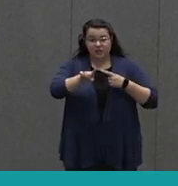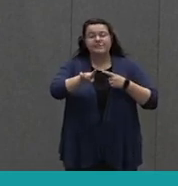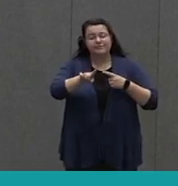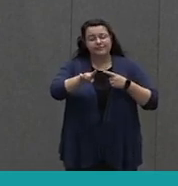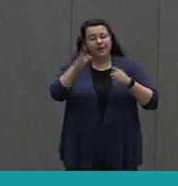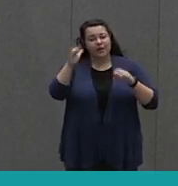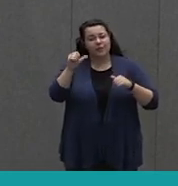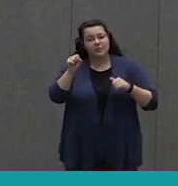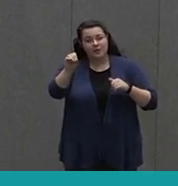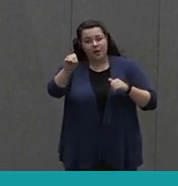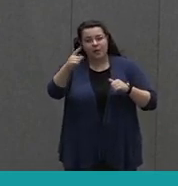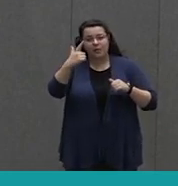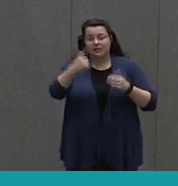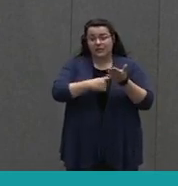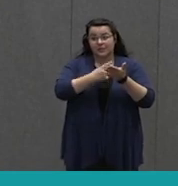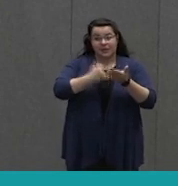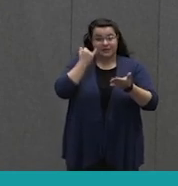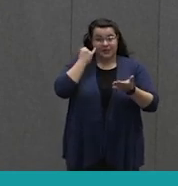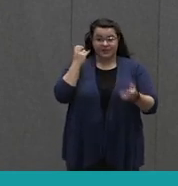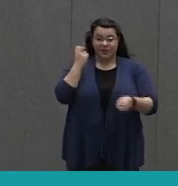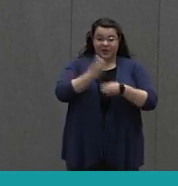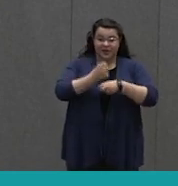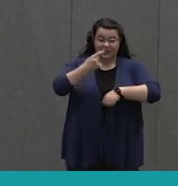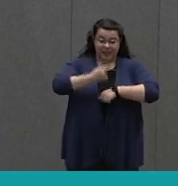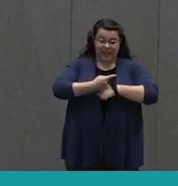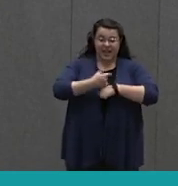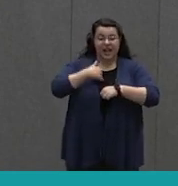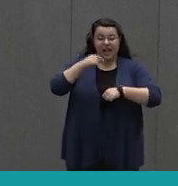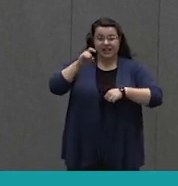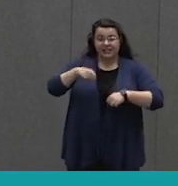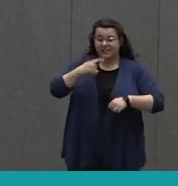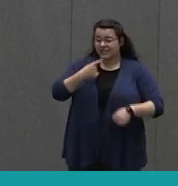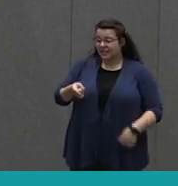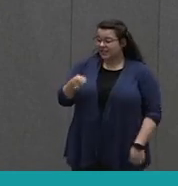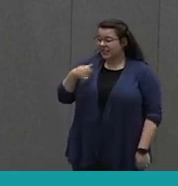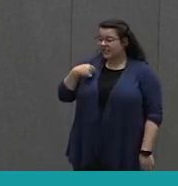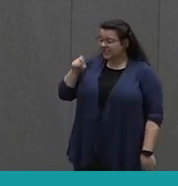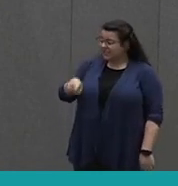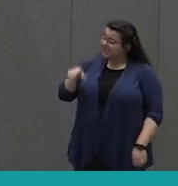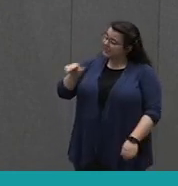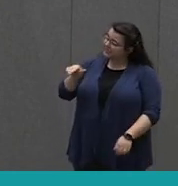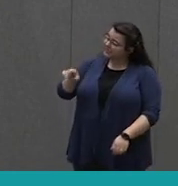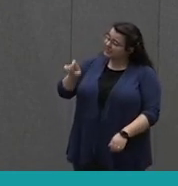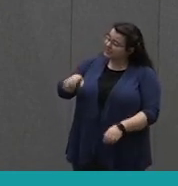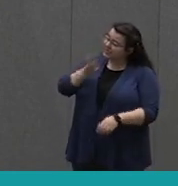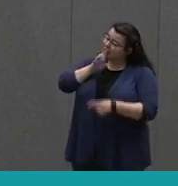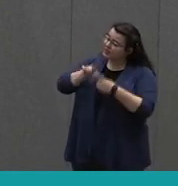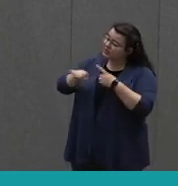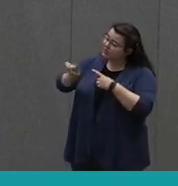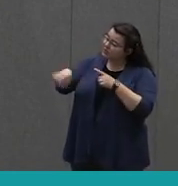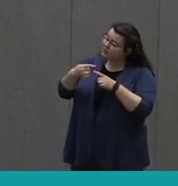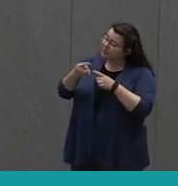rough day, I just say, Paz, I need to talk to you about some stuff. And I tell him all kinds of